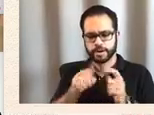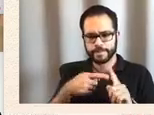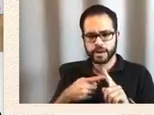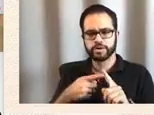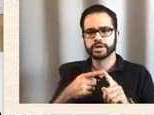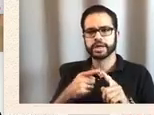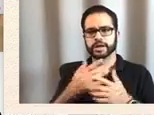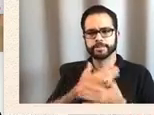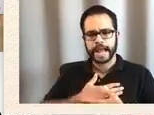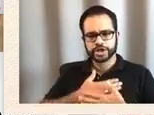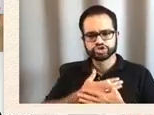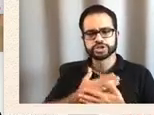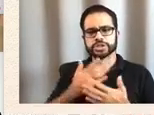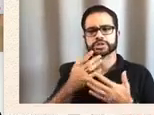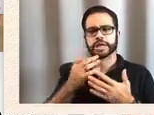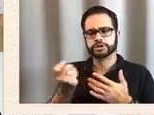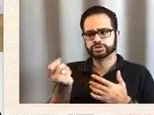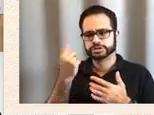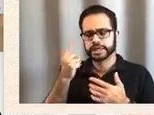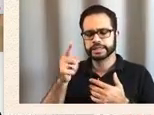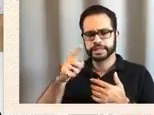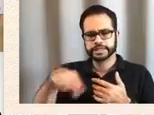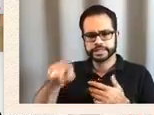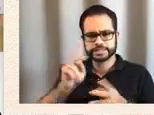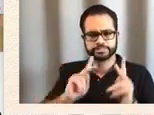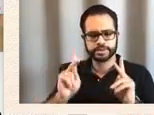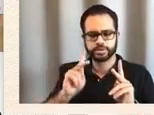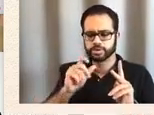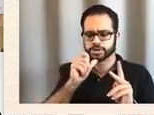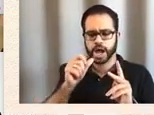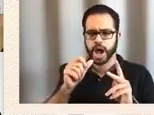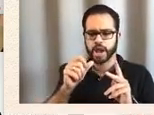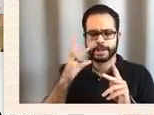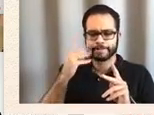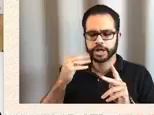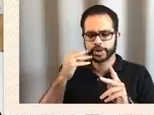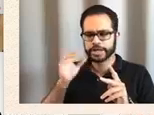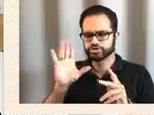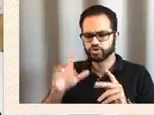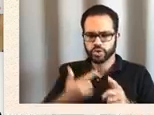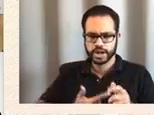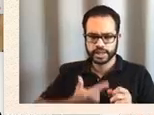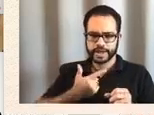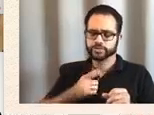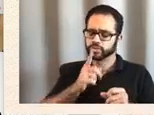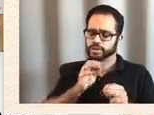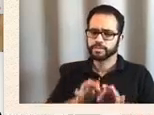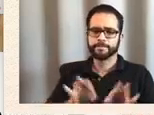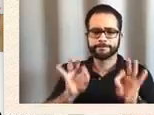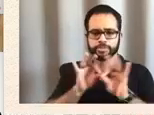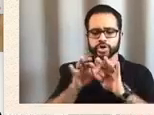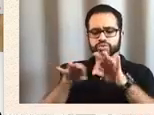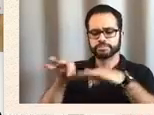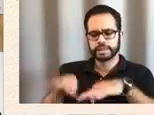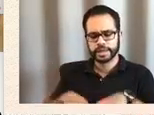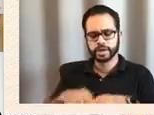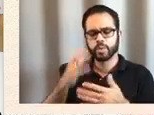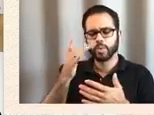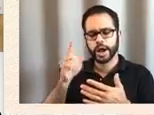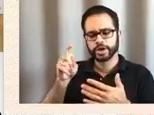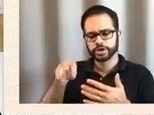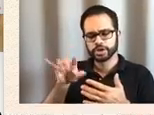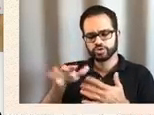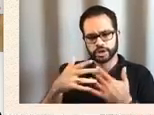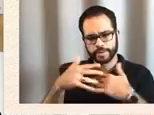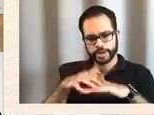that these individuals have not walked in your shoes. So it's important to explain why you need your accommodations from a point of